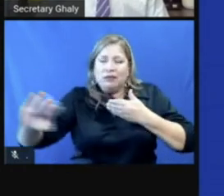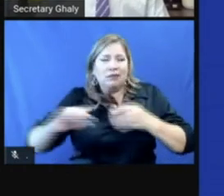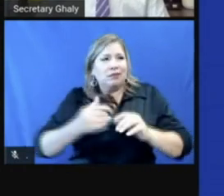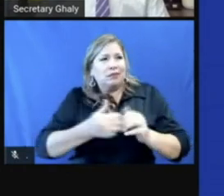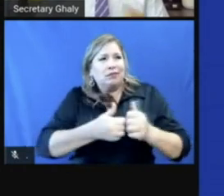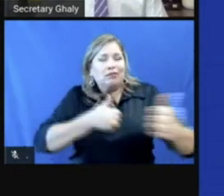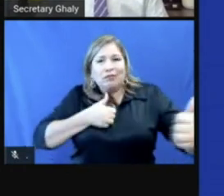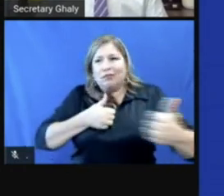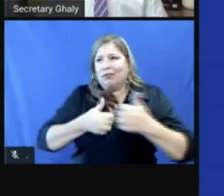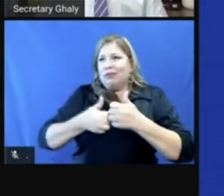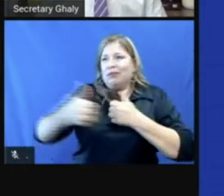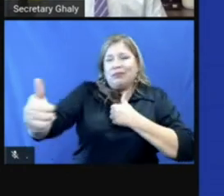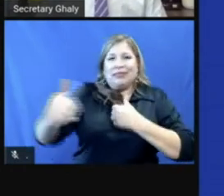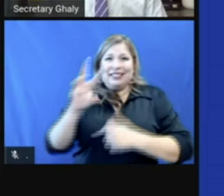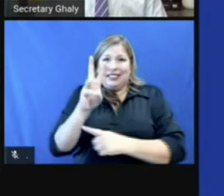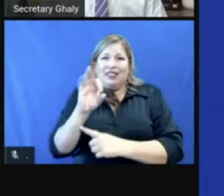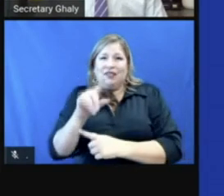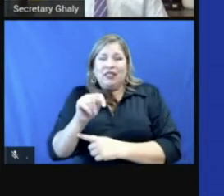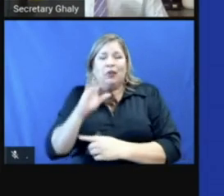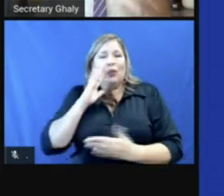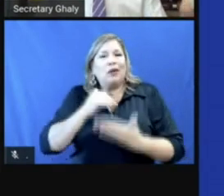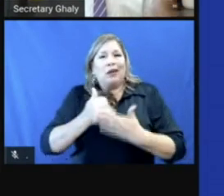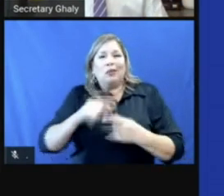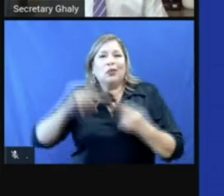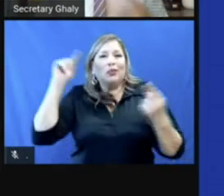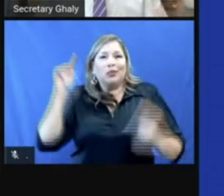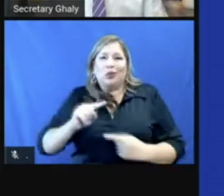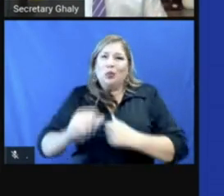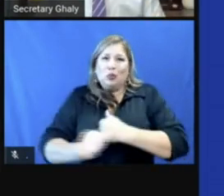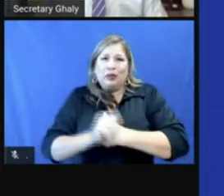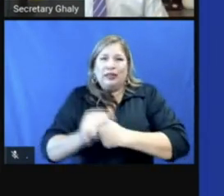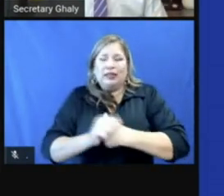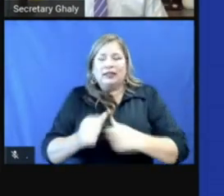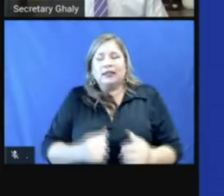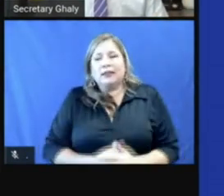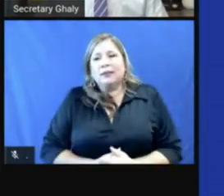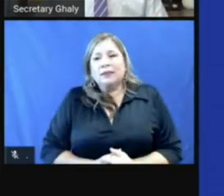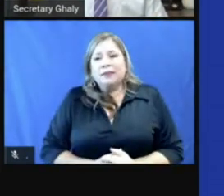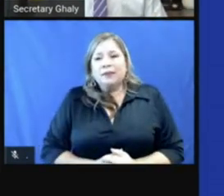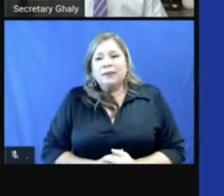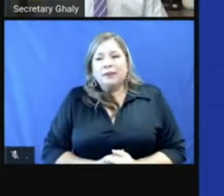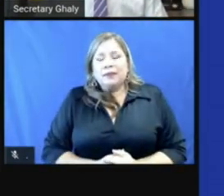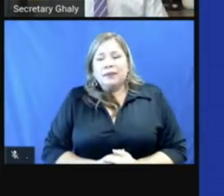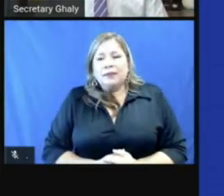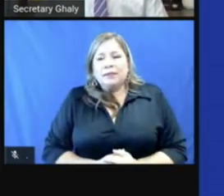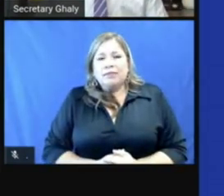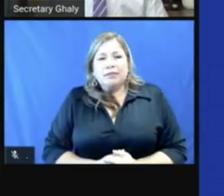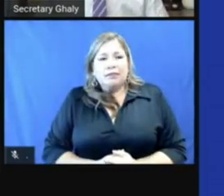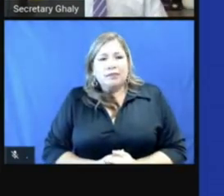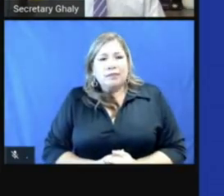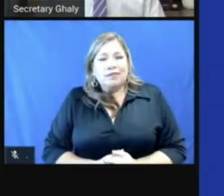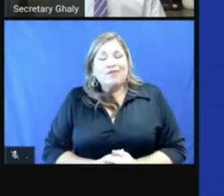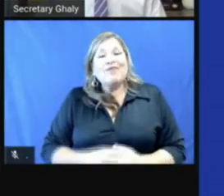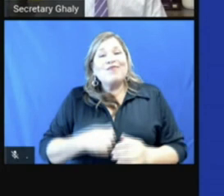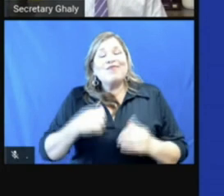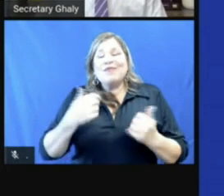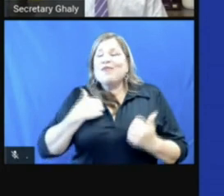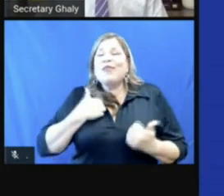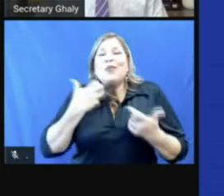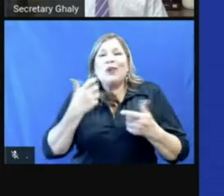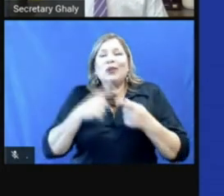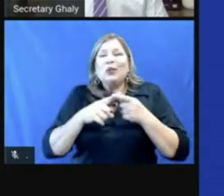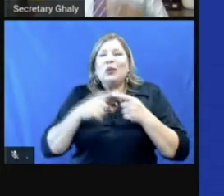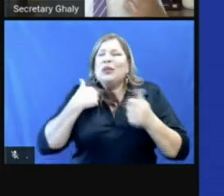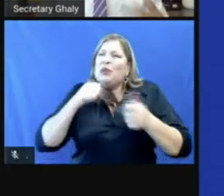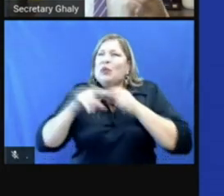6 feet helps reduce this overall risk. So something that was effective with my own mom, wanted to share it with